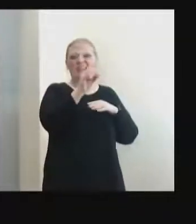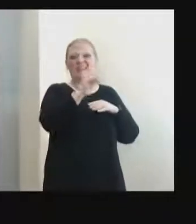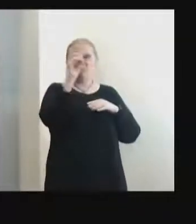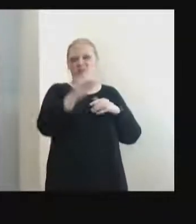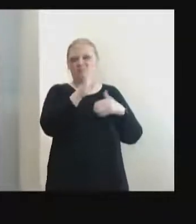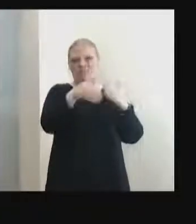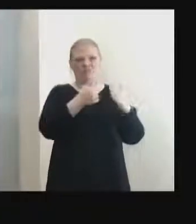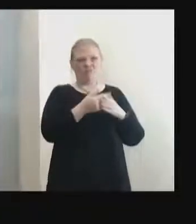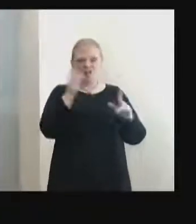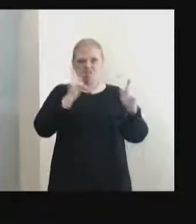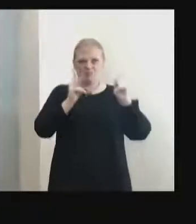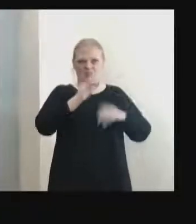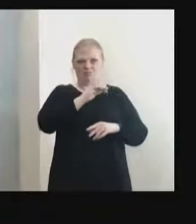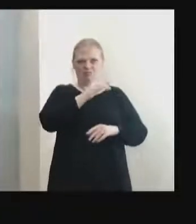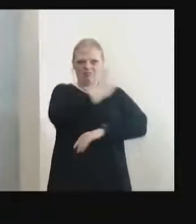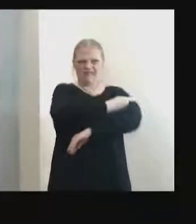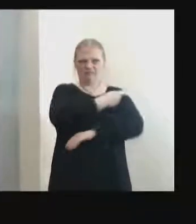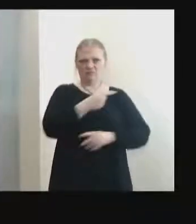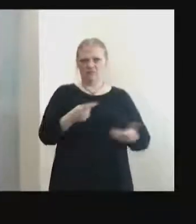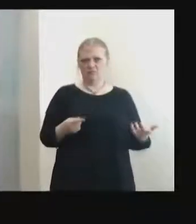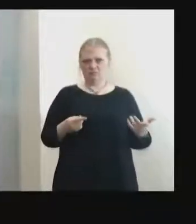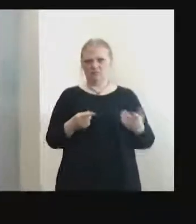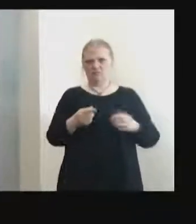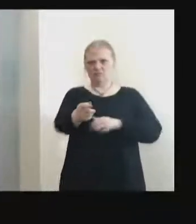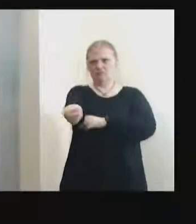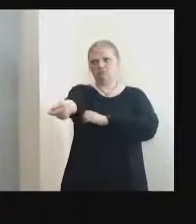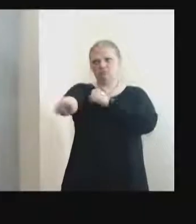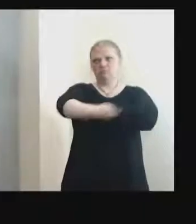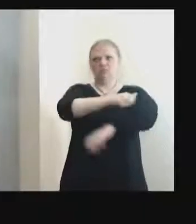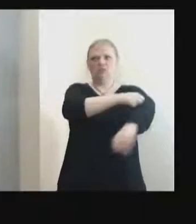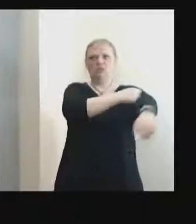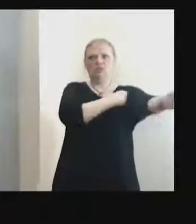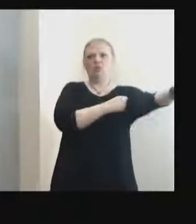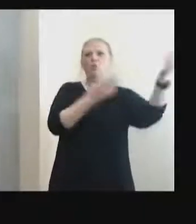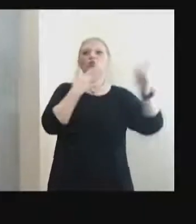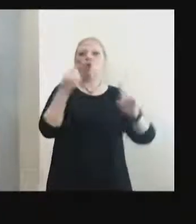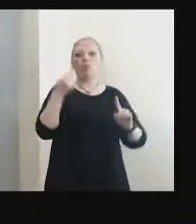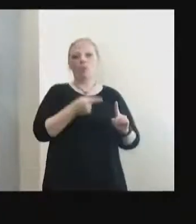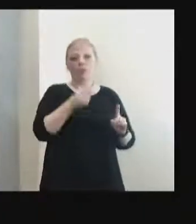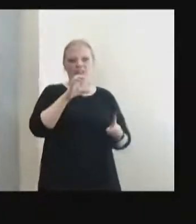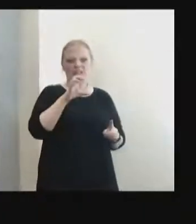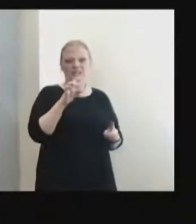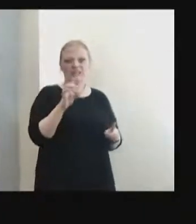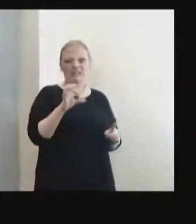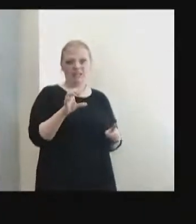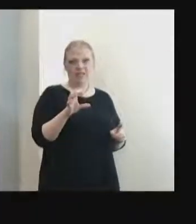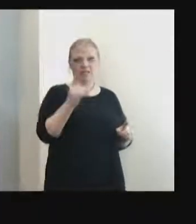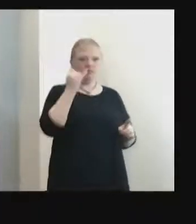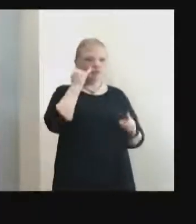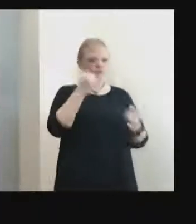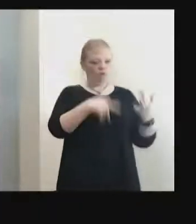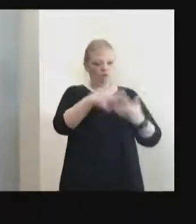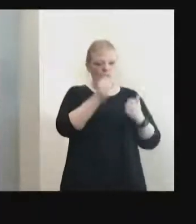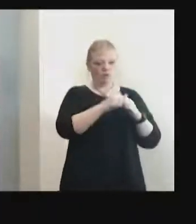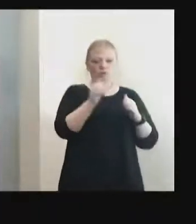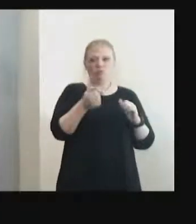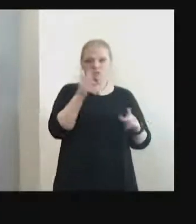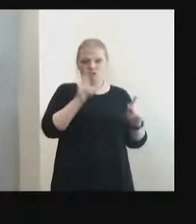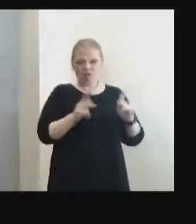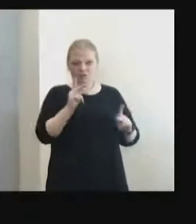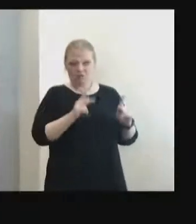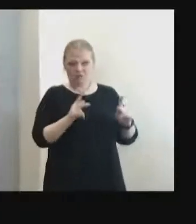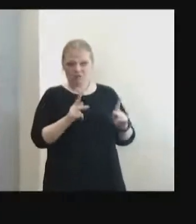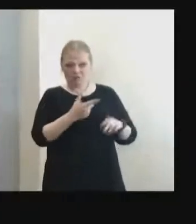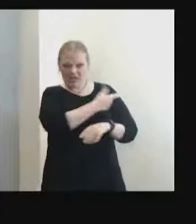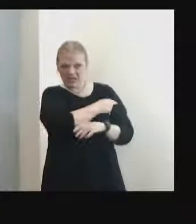had been vaccinated. So I think it's a good point by the CDC that if you're around others who've been vaccinated, you can take your